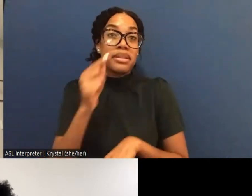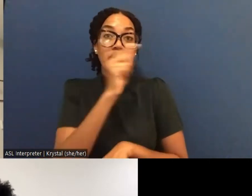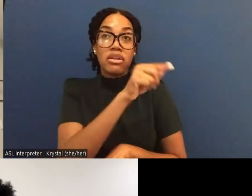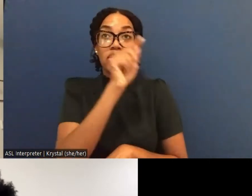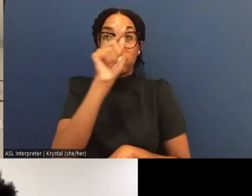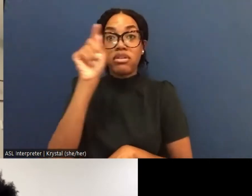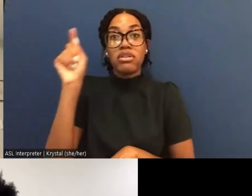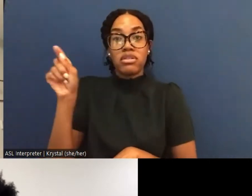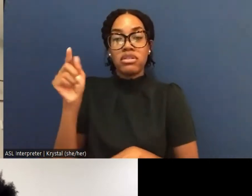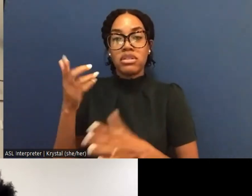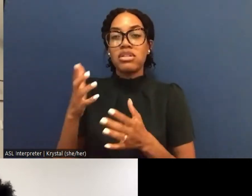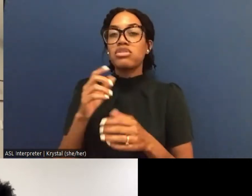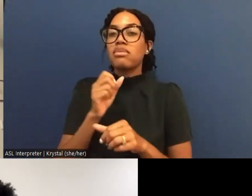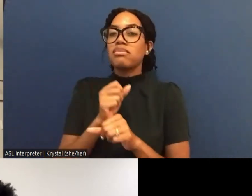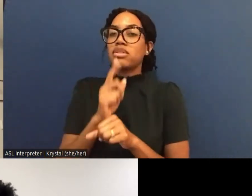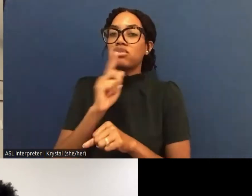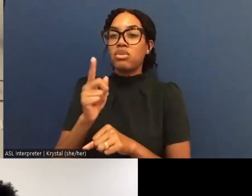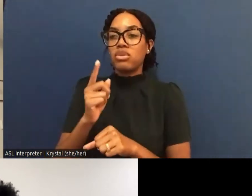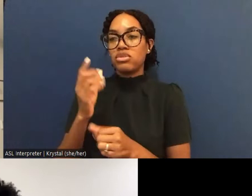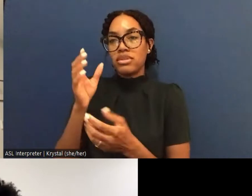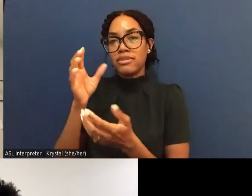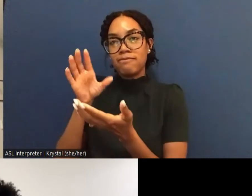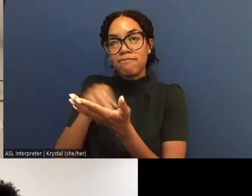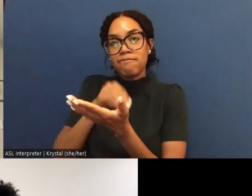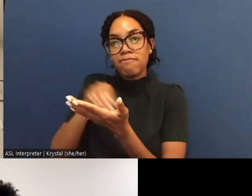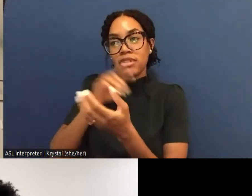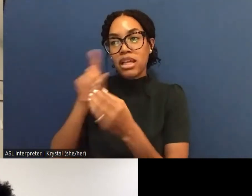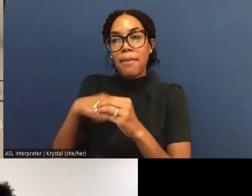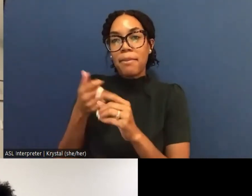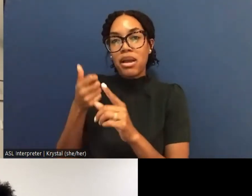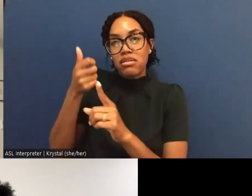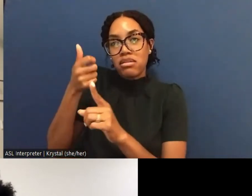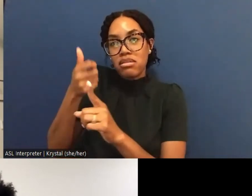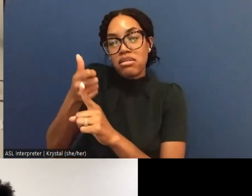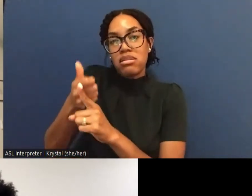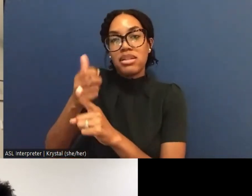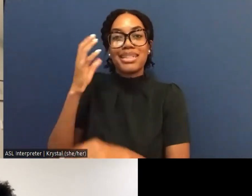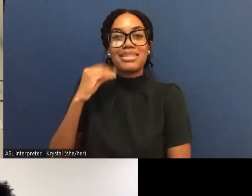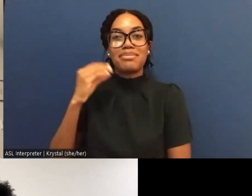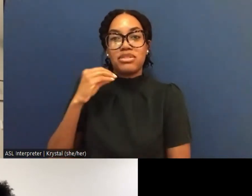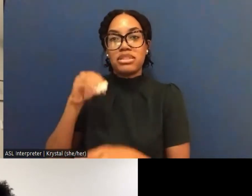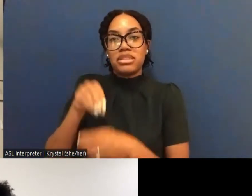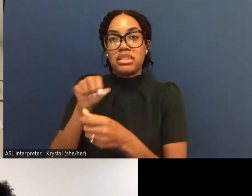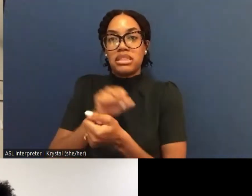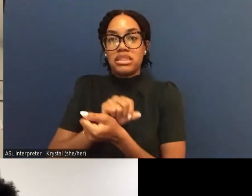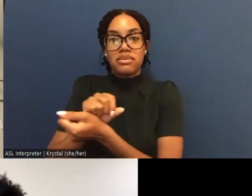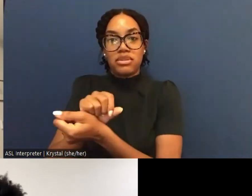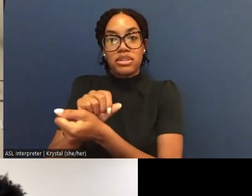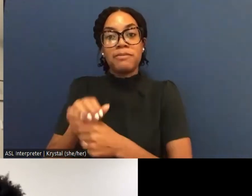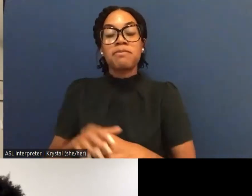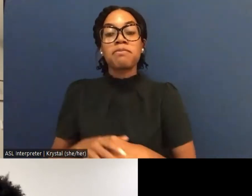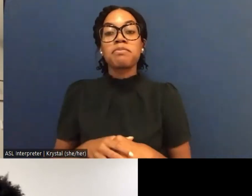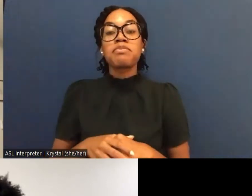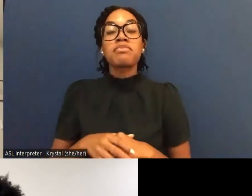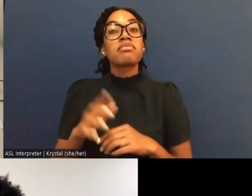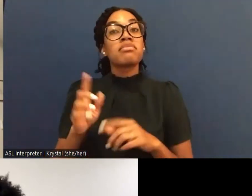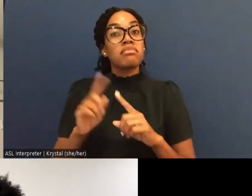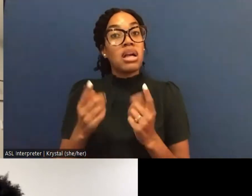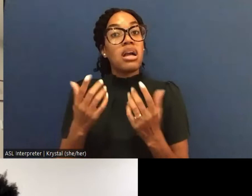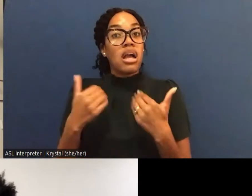they personally feel about what they're going through. But for like the kind of interesting similarities, there are